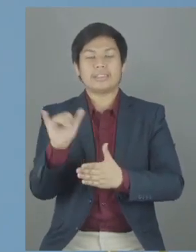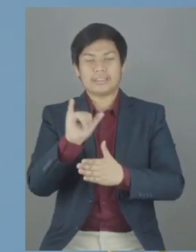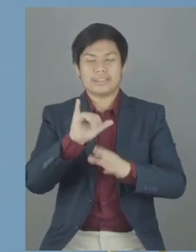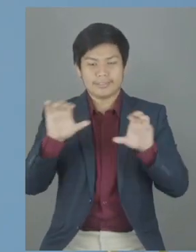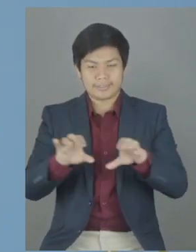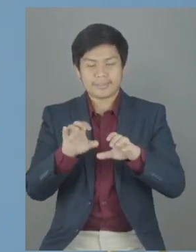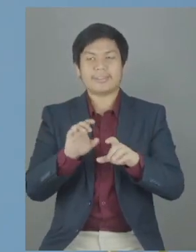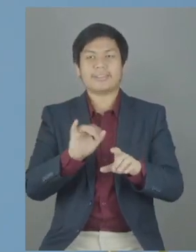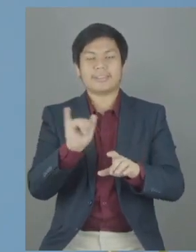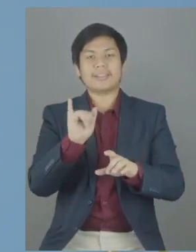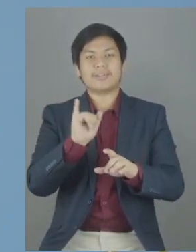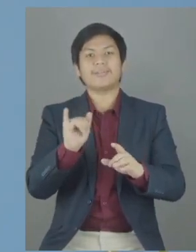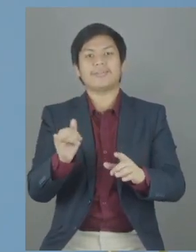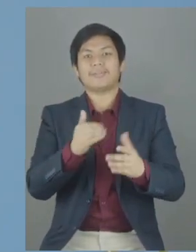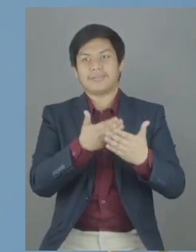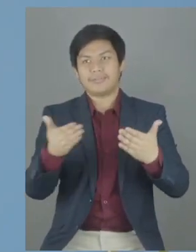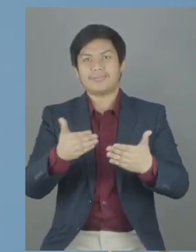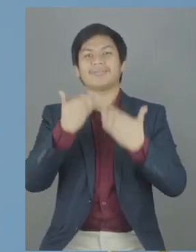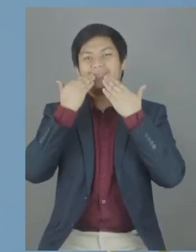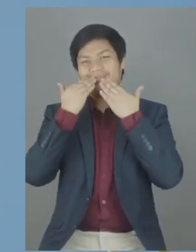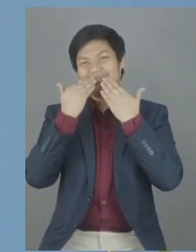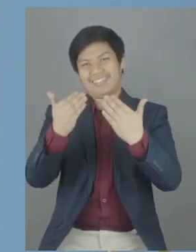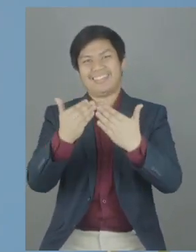thing and lead for others. Thank you.